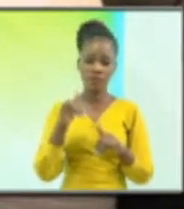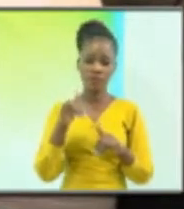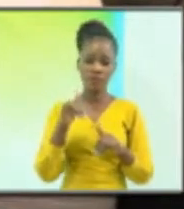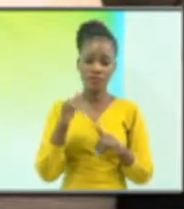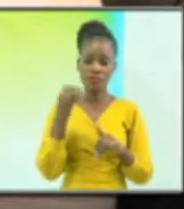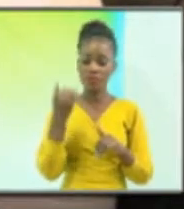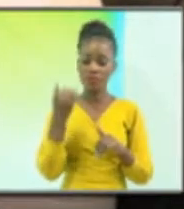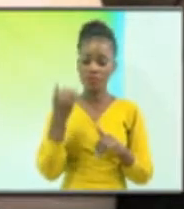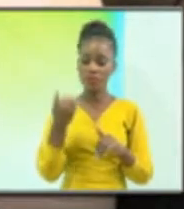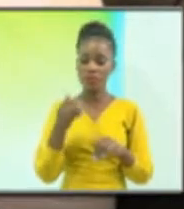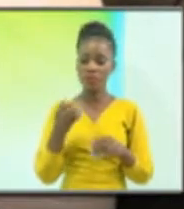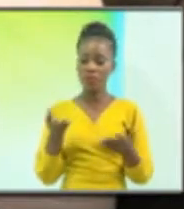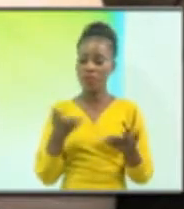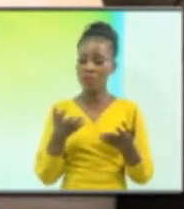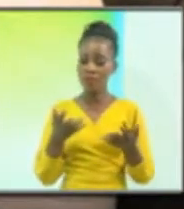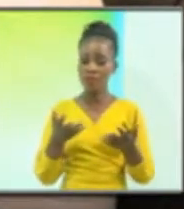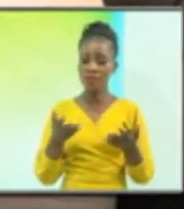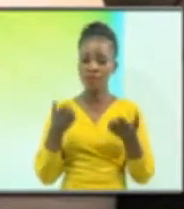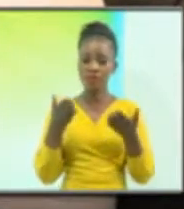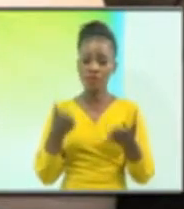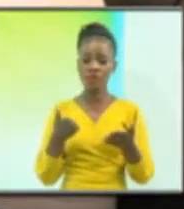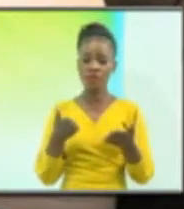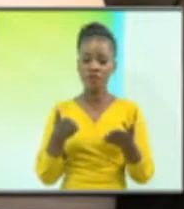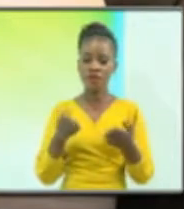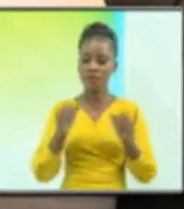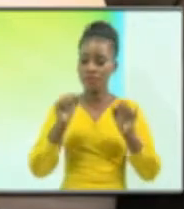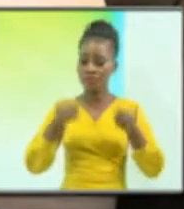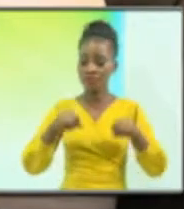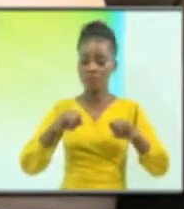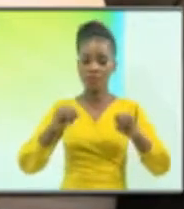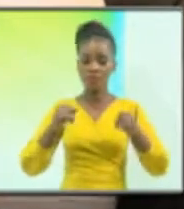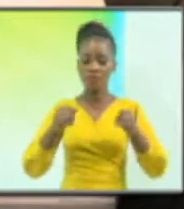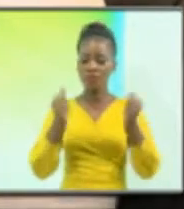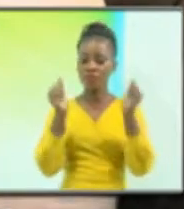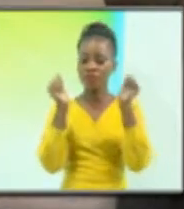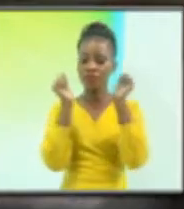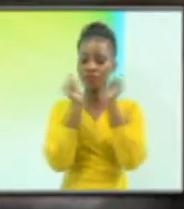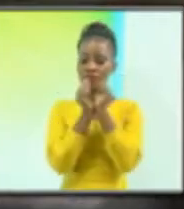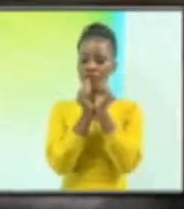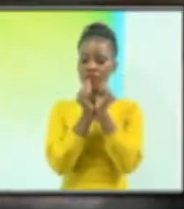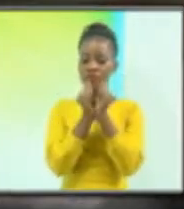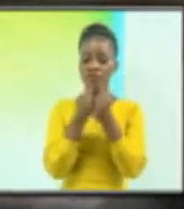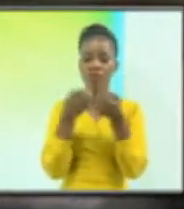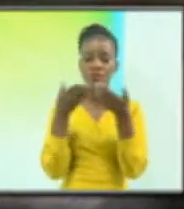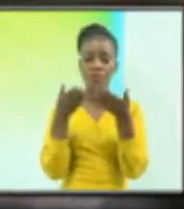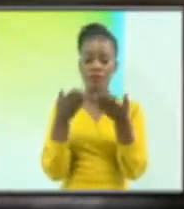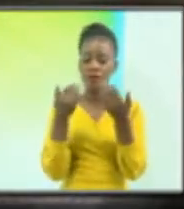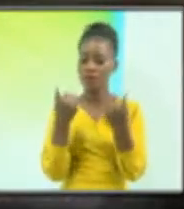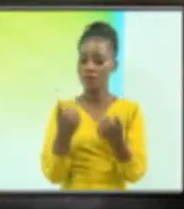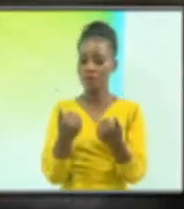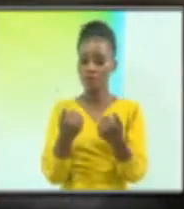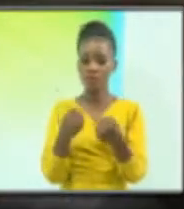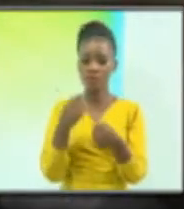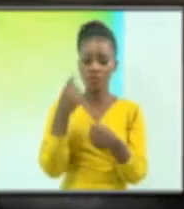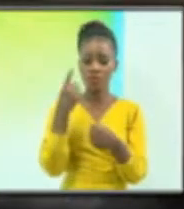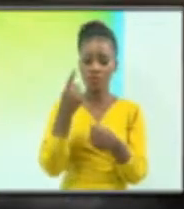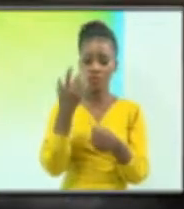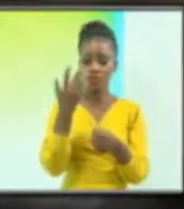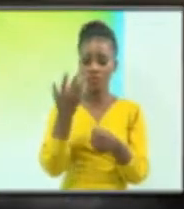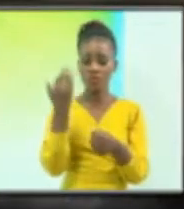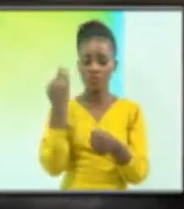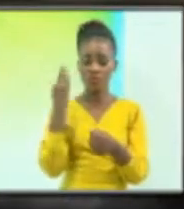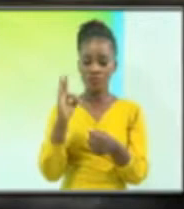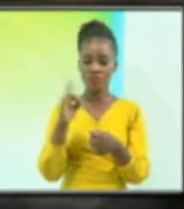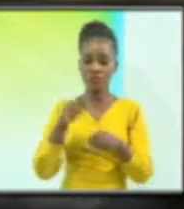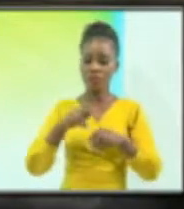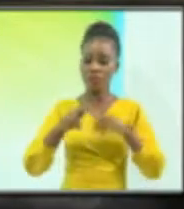is, well, these brokers, we have tried to arrest them. Even the recent time, we arrested 15 of them. They are